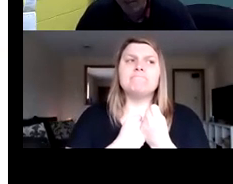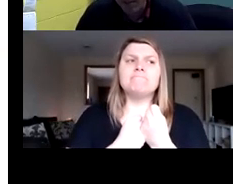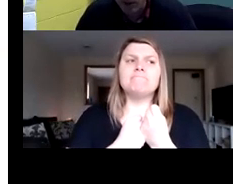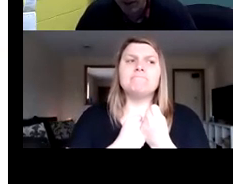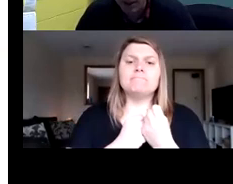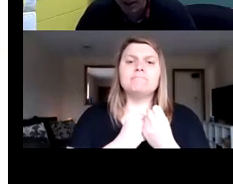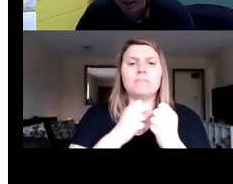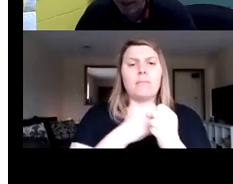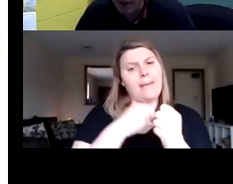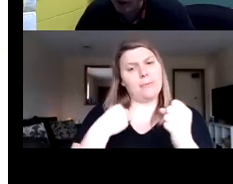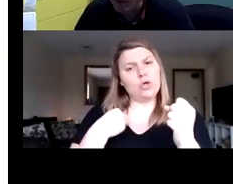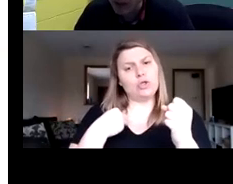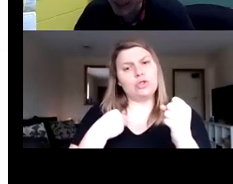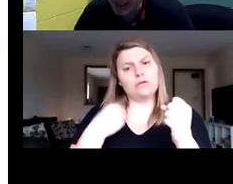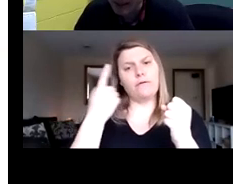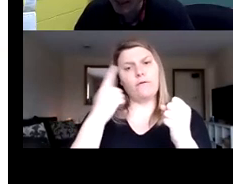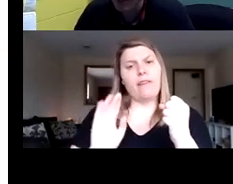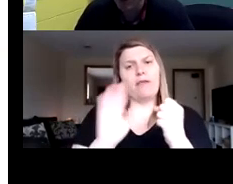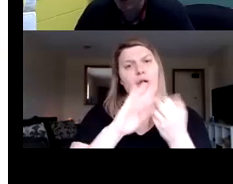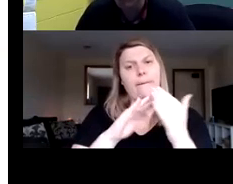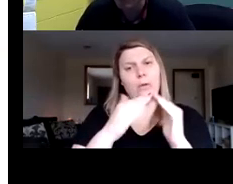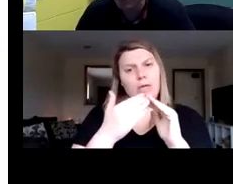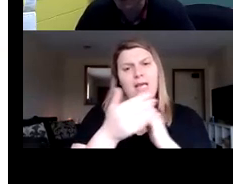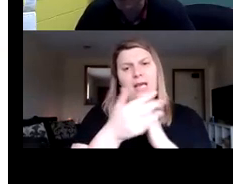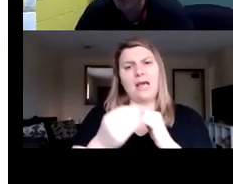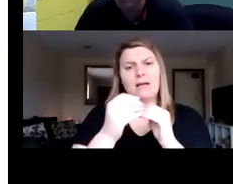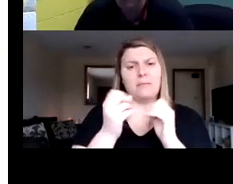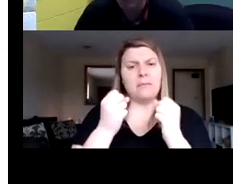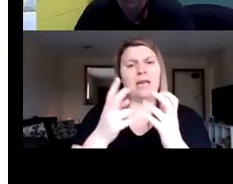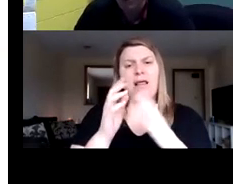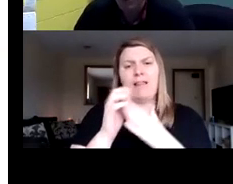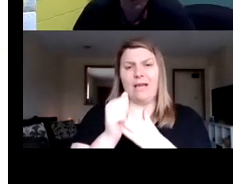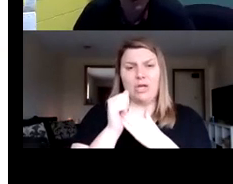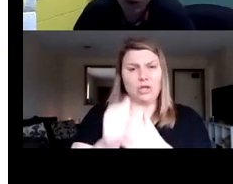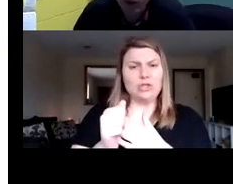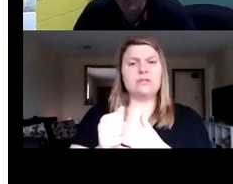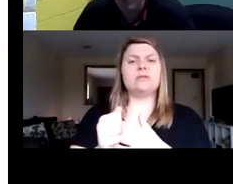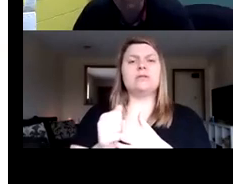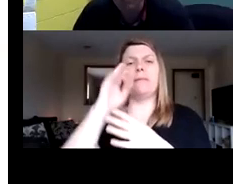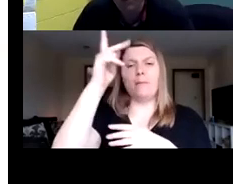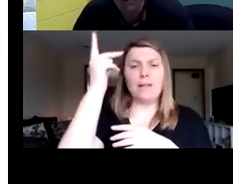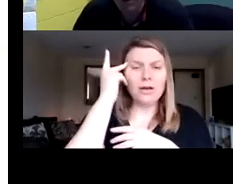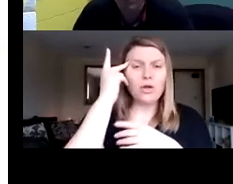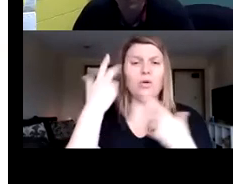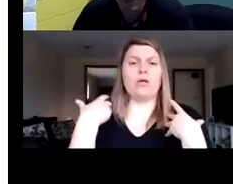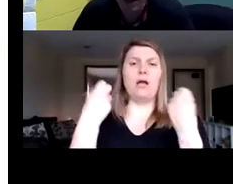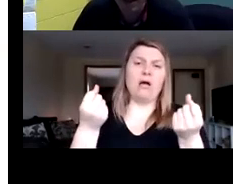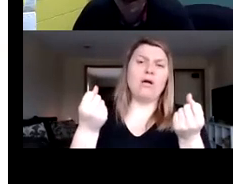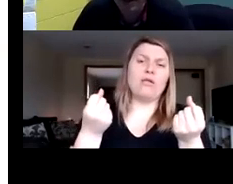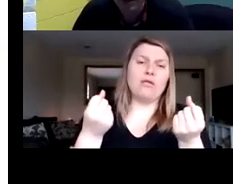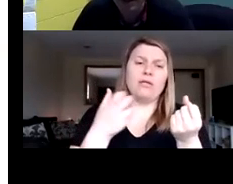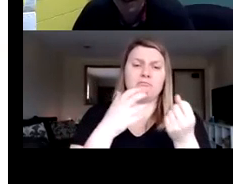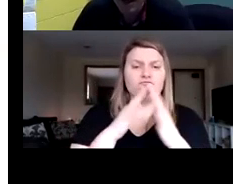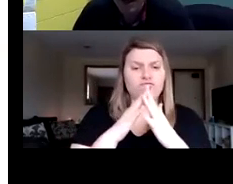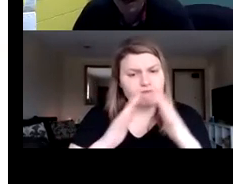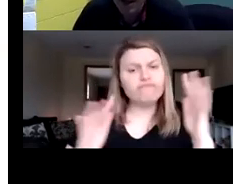the members of their communities, and all of these leaders, political, health, and the like, that